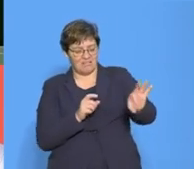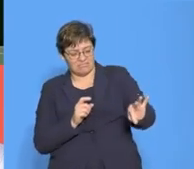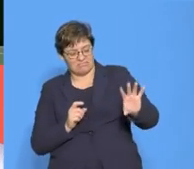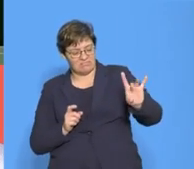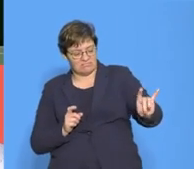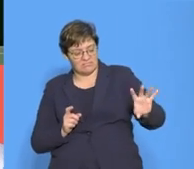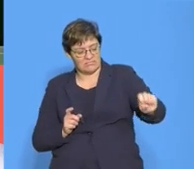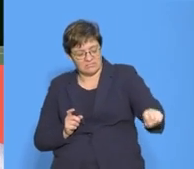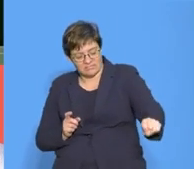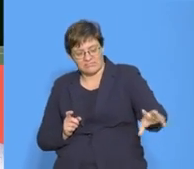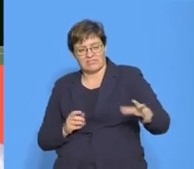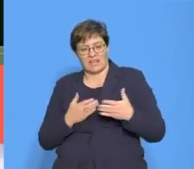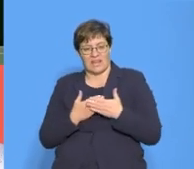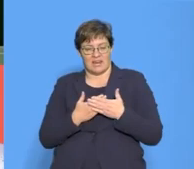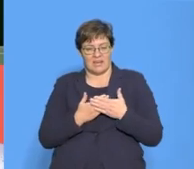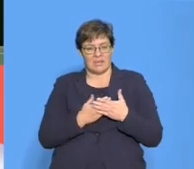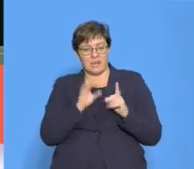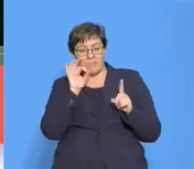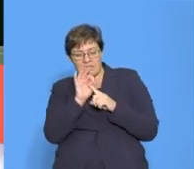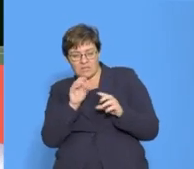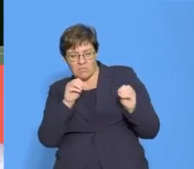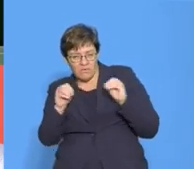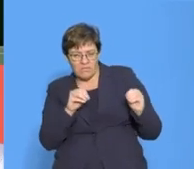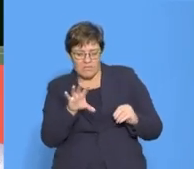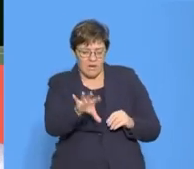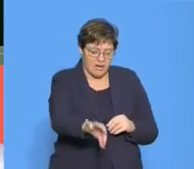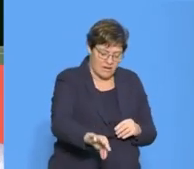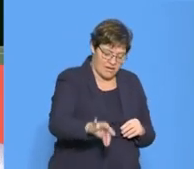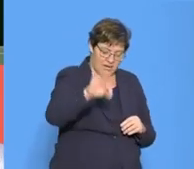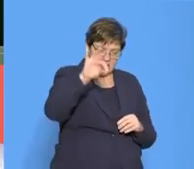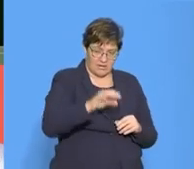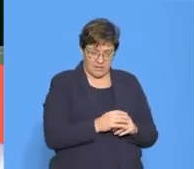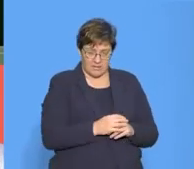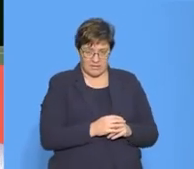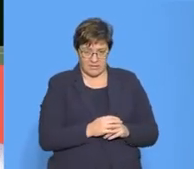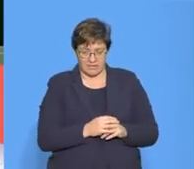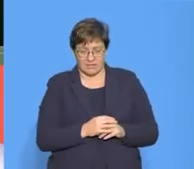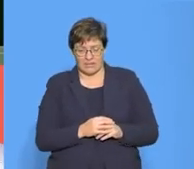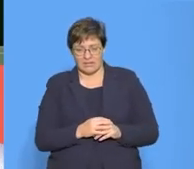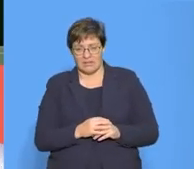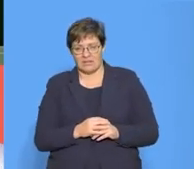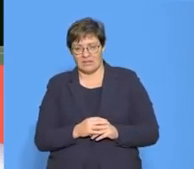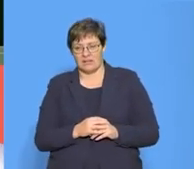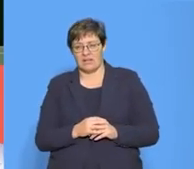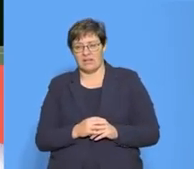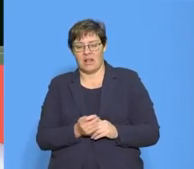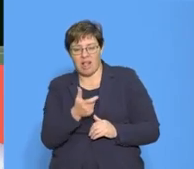in other words, it can help you to grip. It helps us with precision movement. I can pick up something